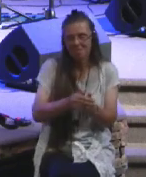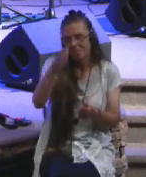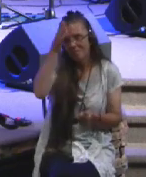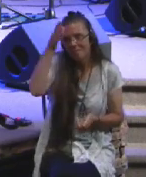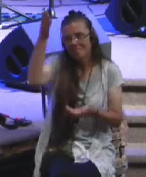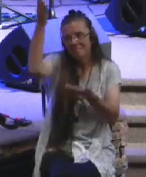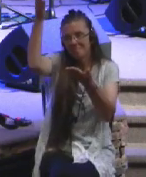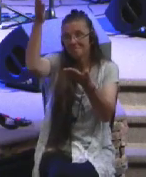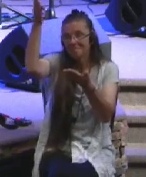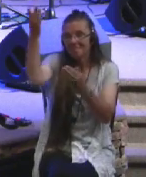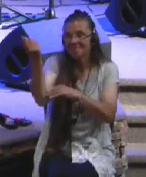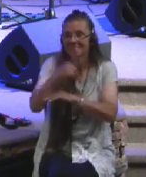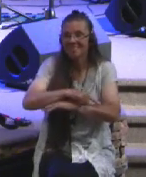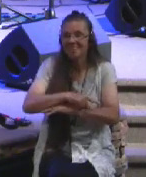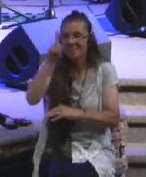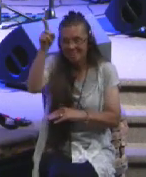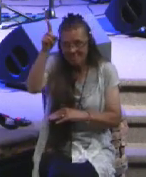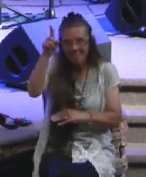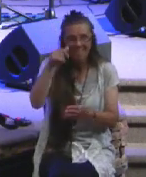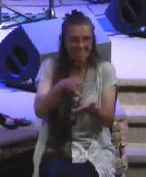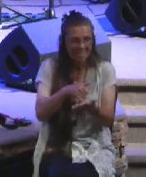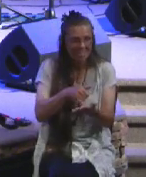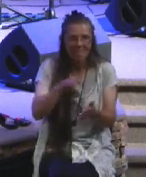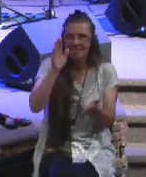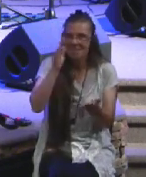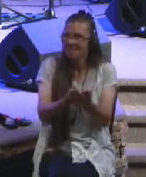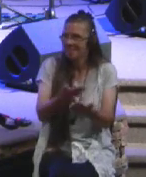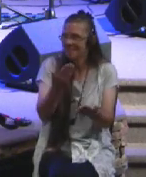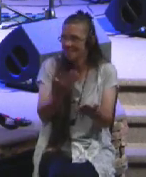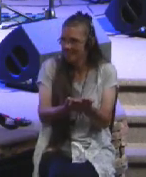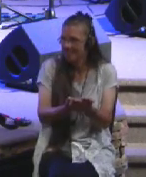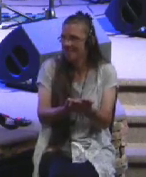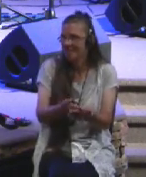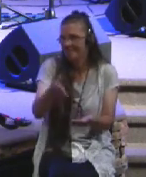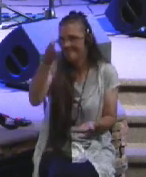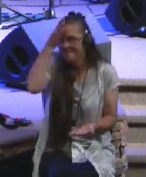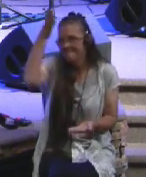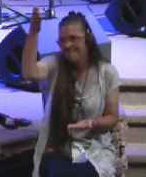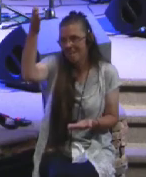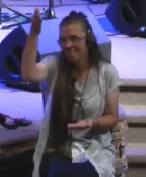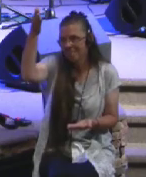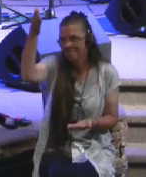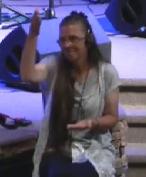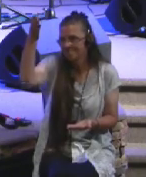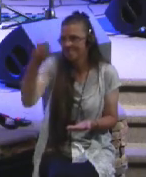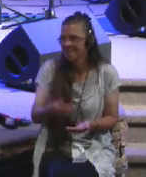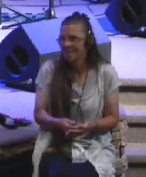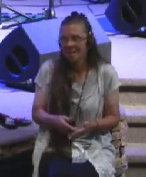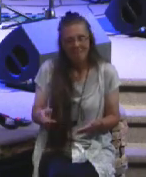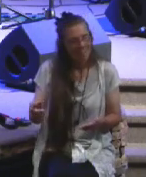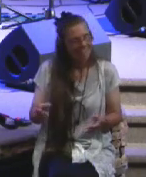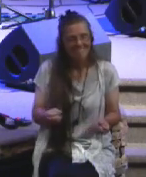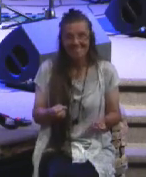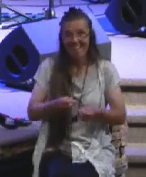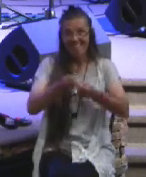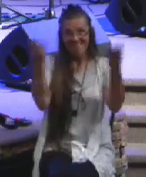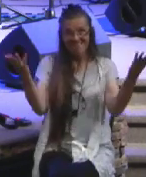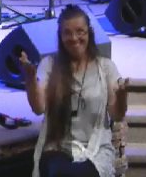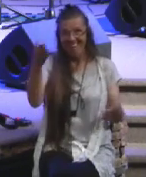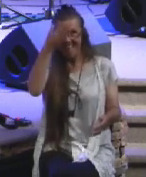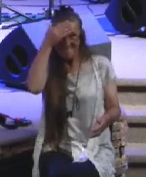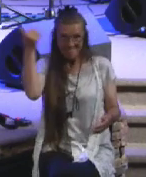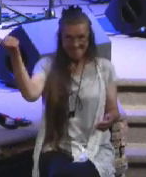telling you, He is, as the song we sang, He is a good, good Father. And He's a whole lot better. I don't think